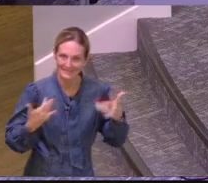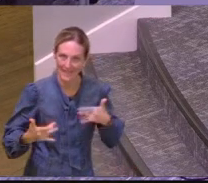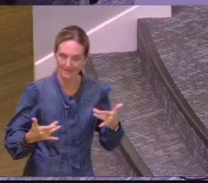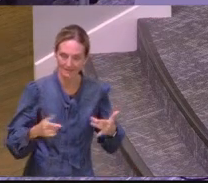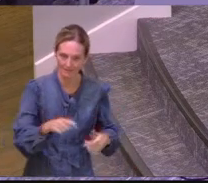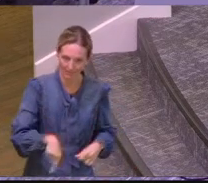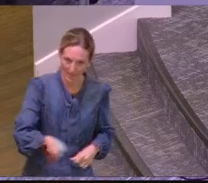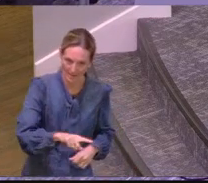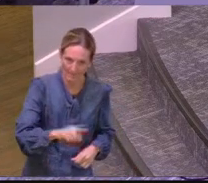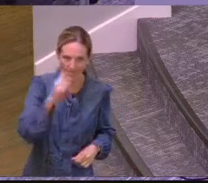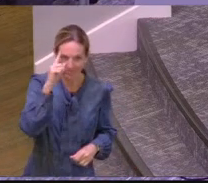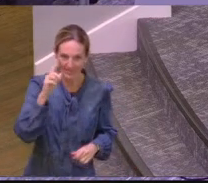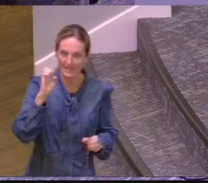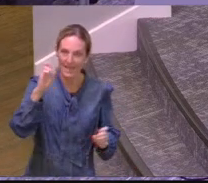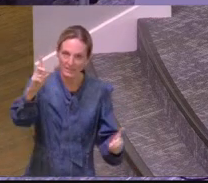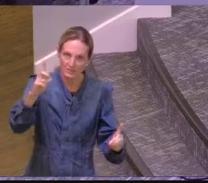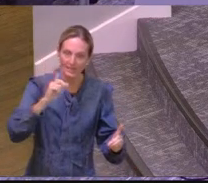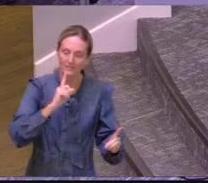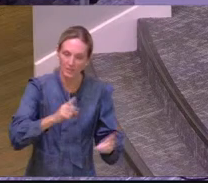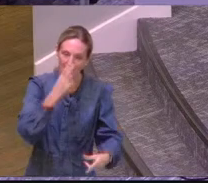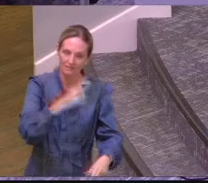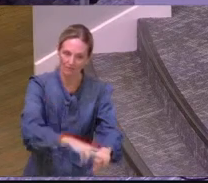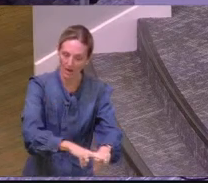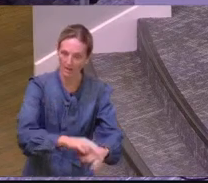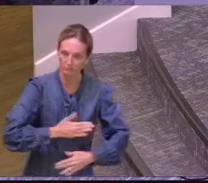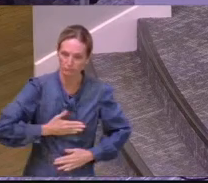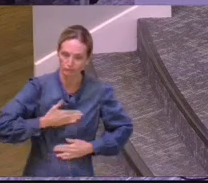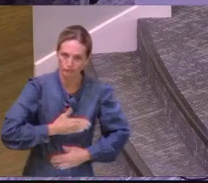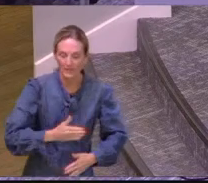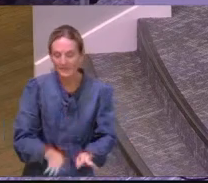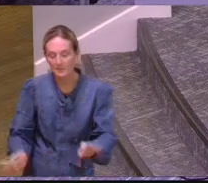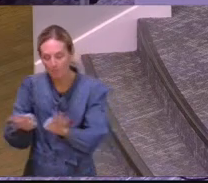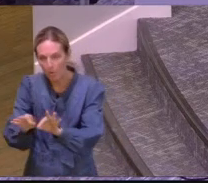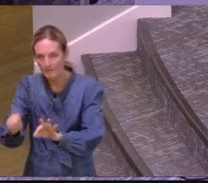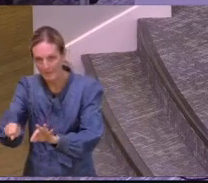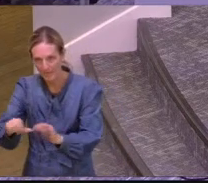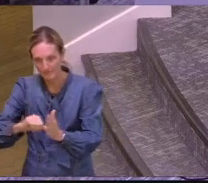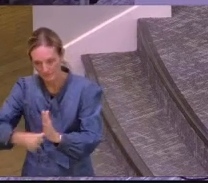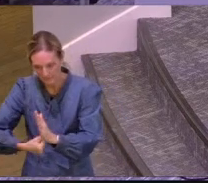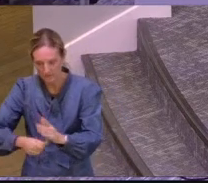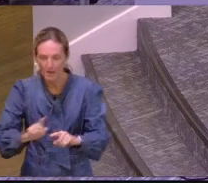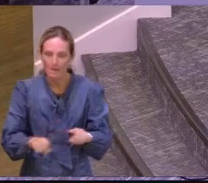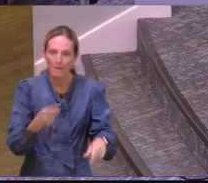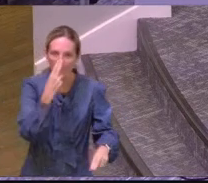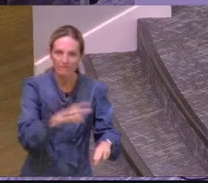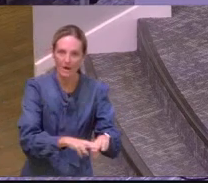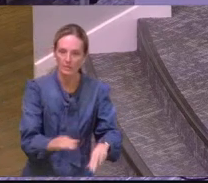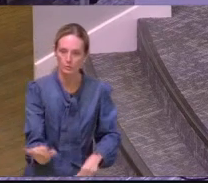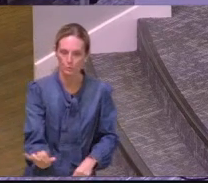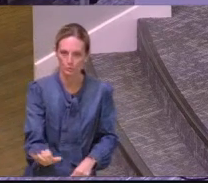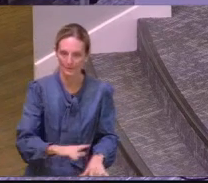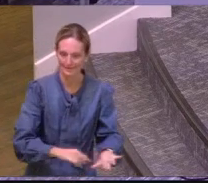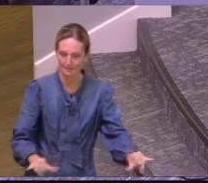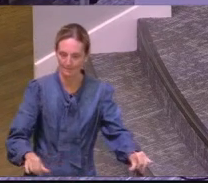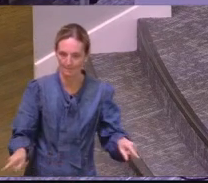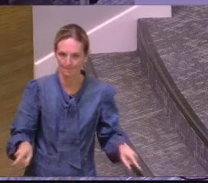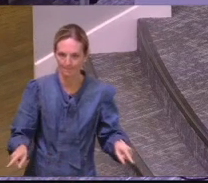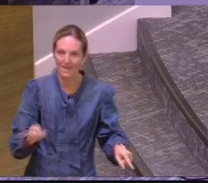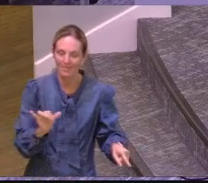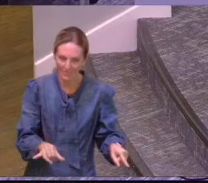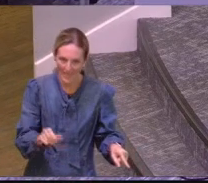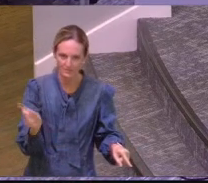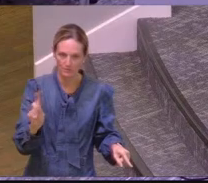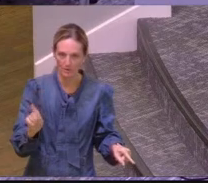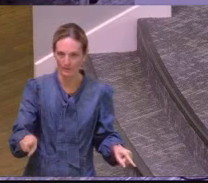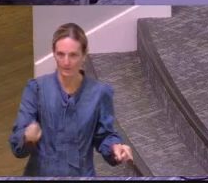think that education is fun, not only important, but fun. That's a space that we need to be in.